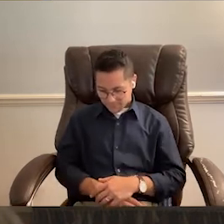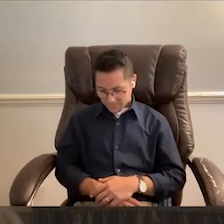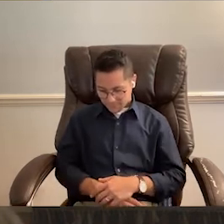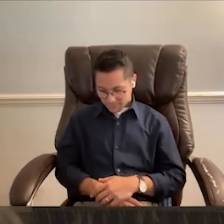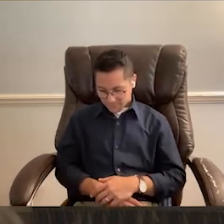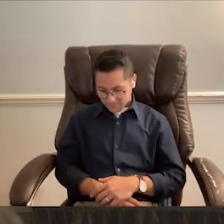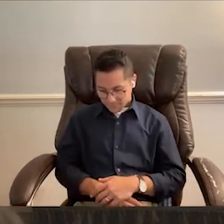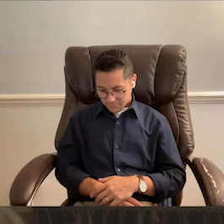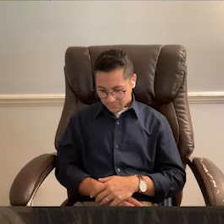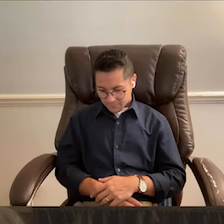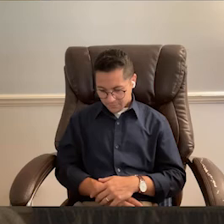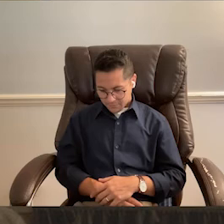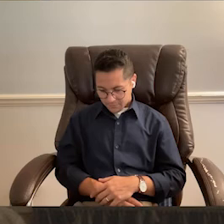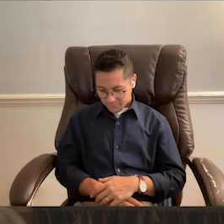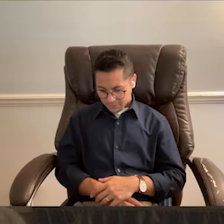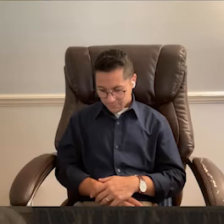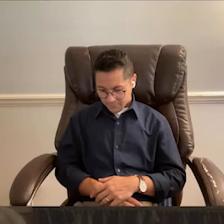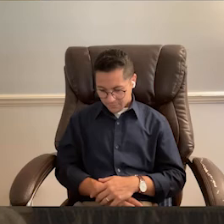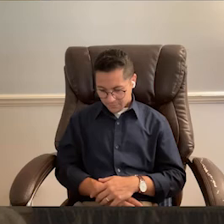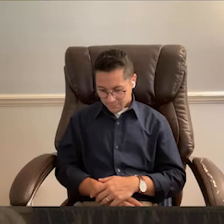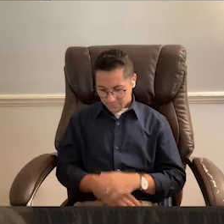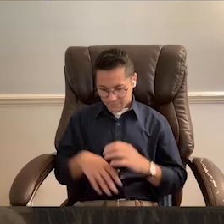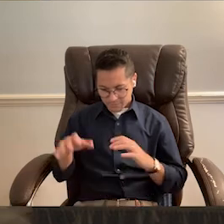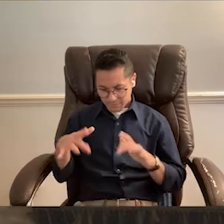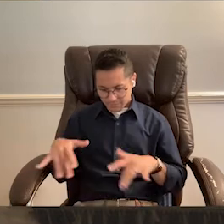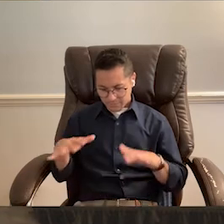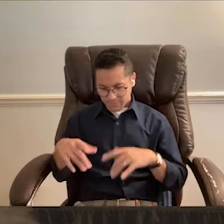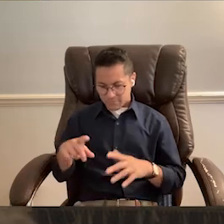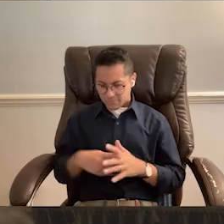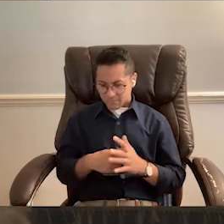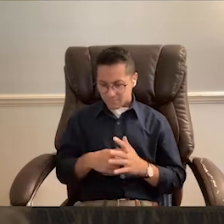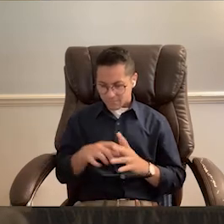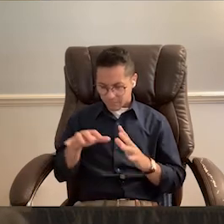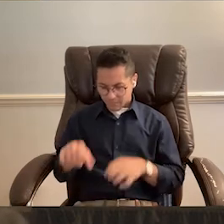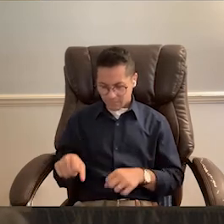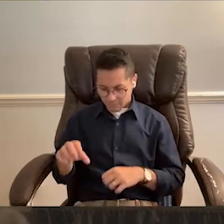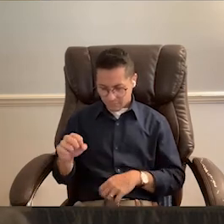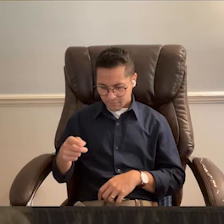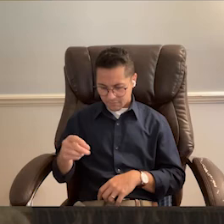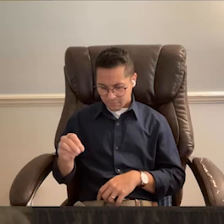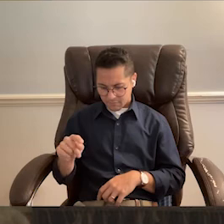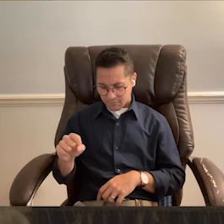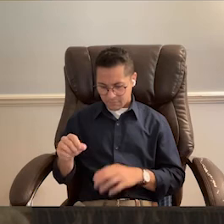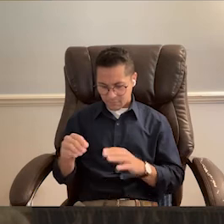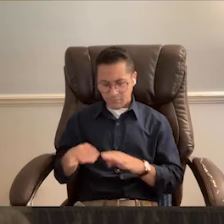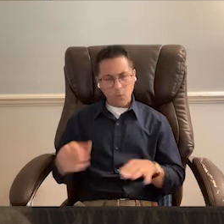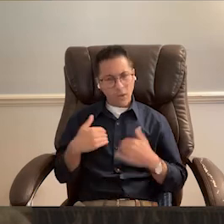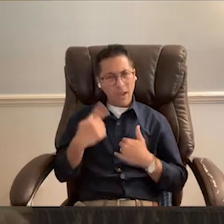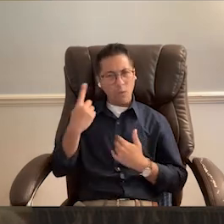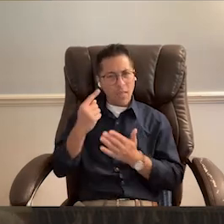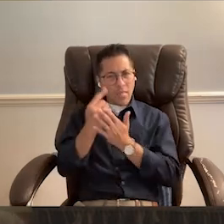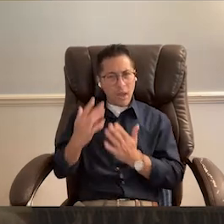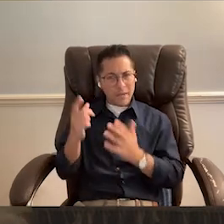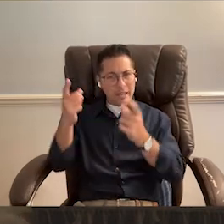I have a very special daughter. She's 8, but not developmentally 8. But she's starting to like claim